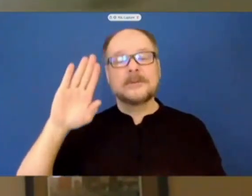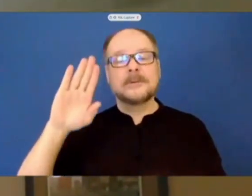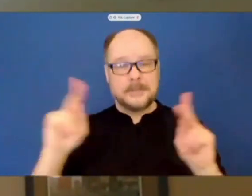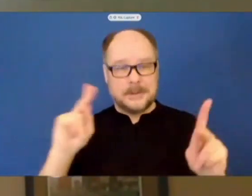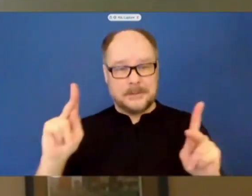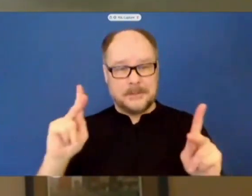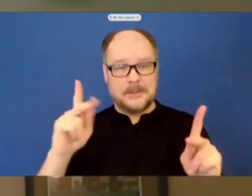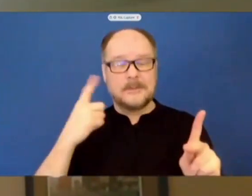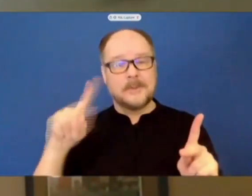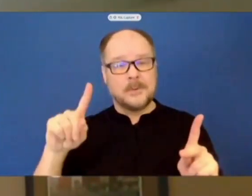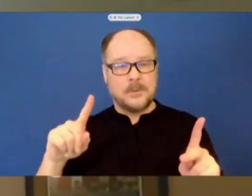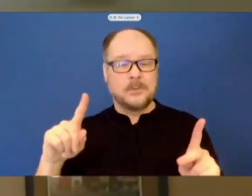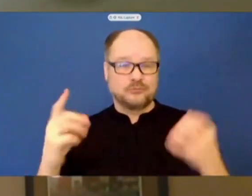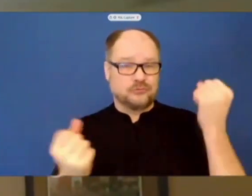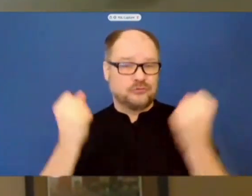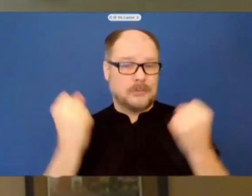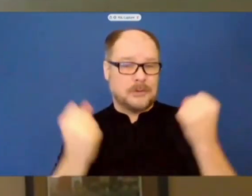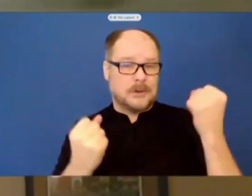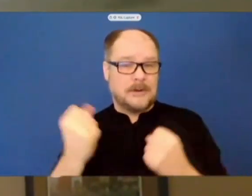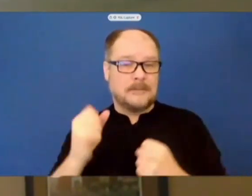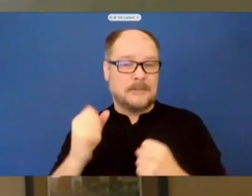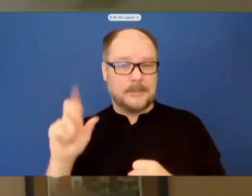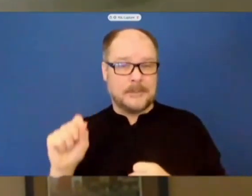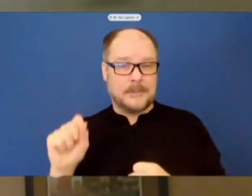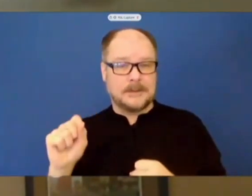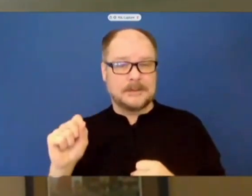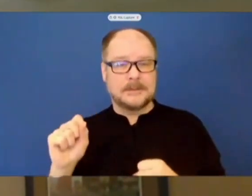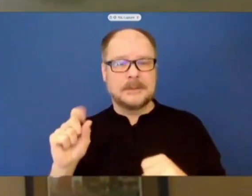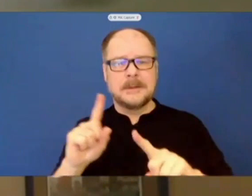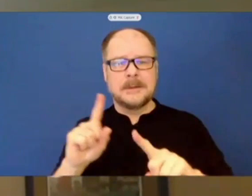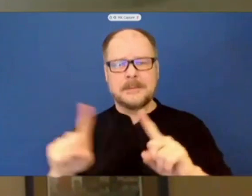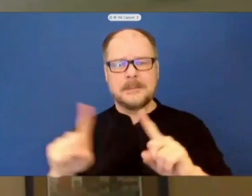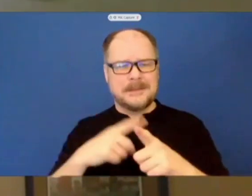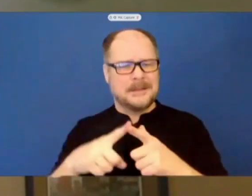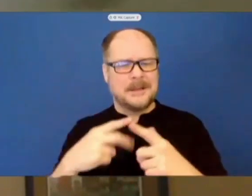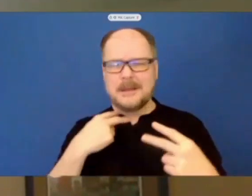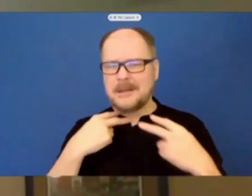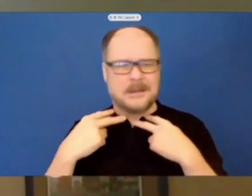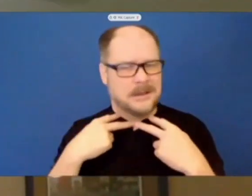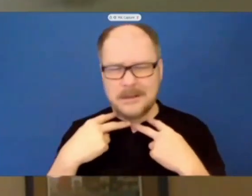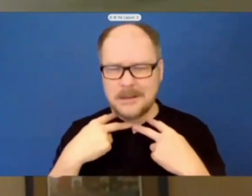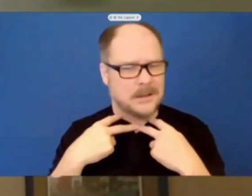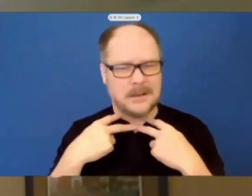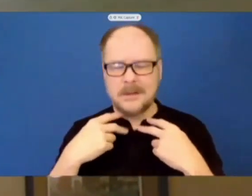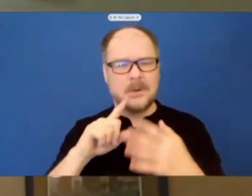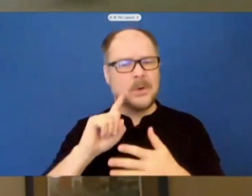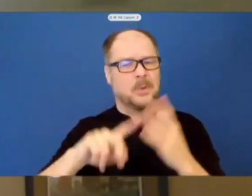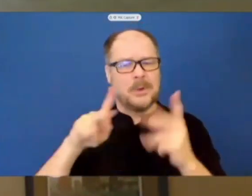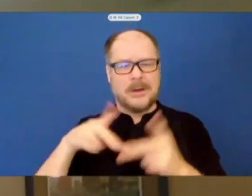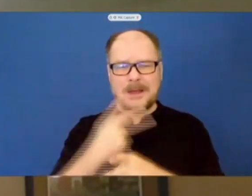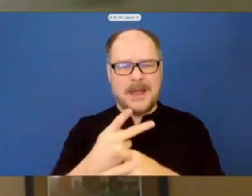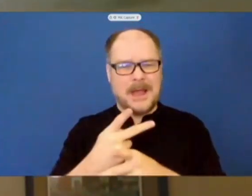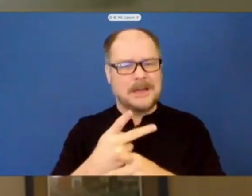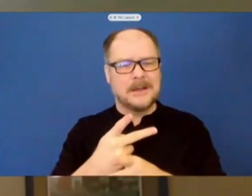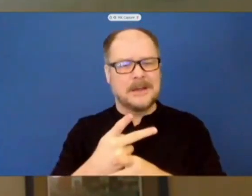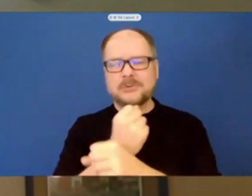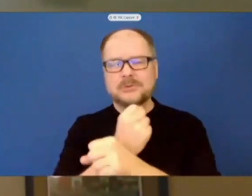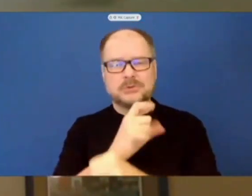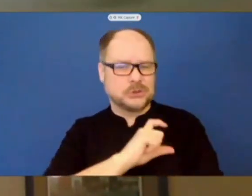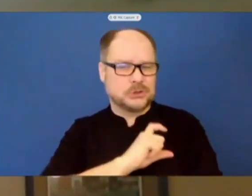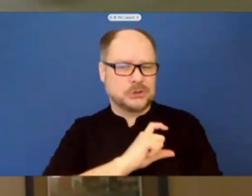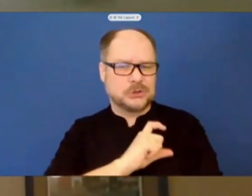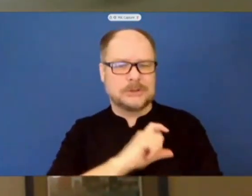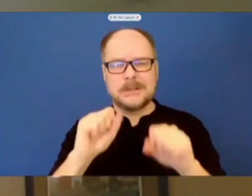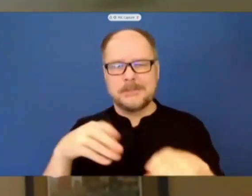to basically drive the buses. But then we got kind of caught up in this whole issue of what kind of security was going to be able to be provided on